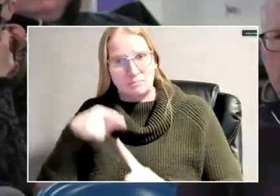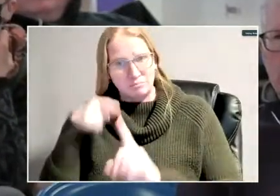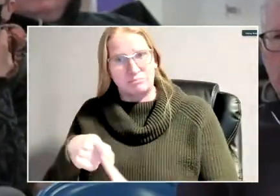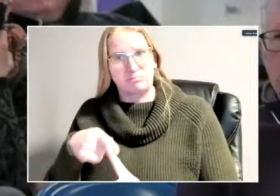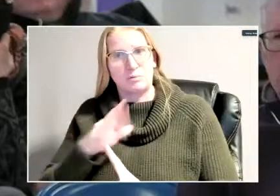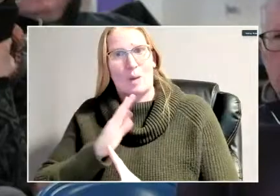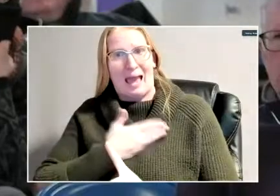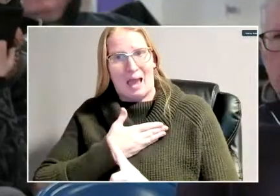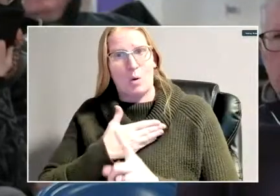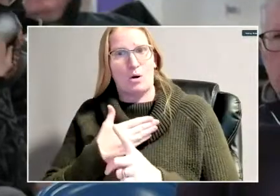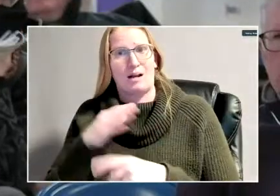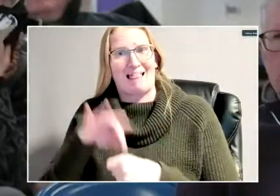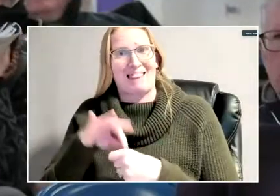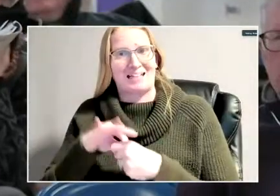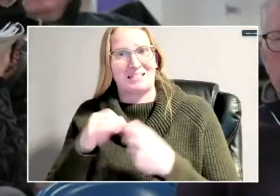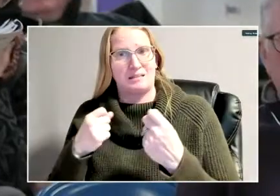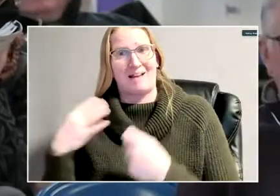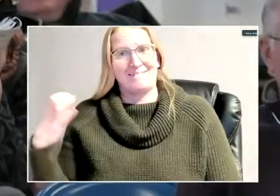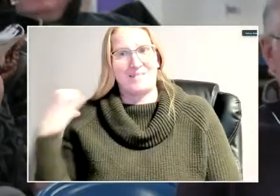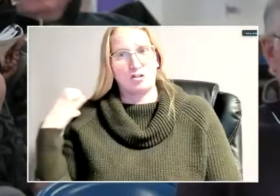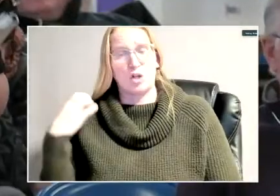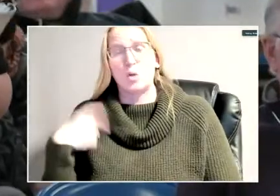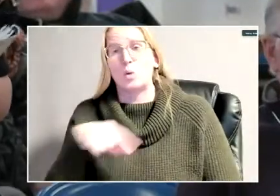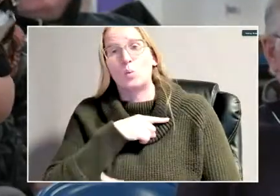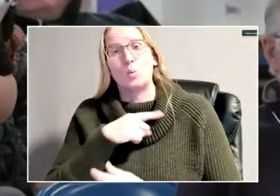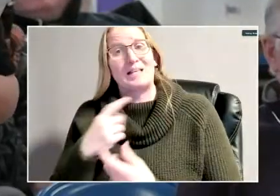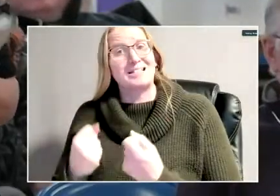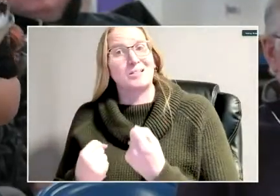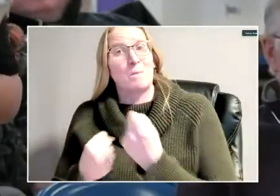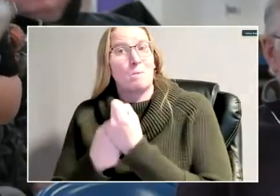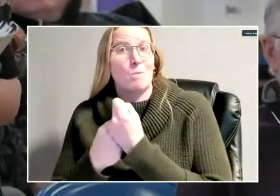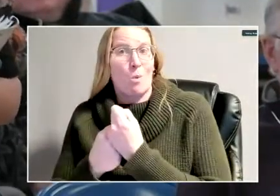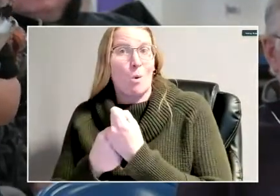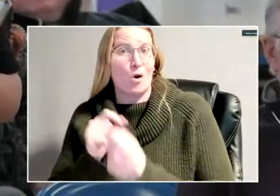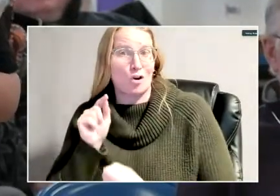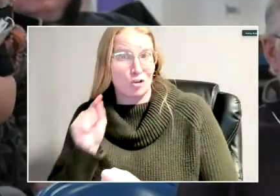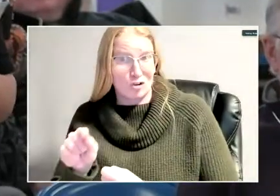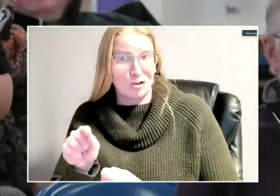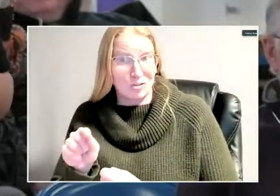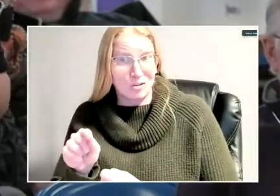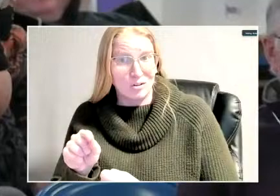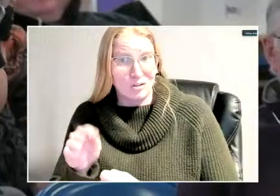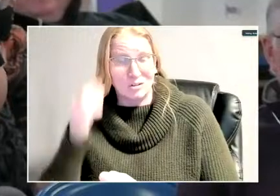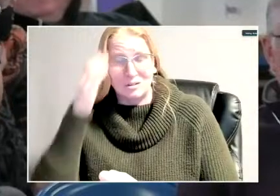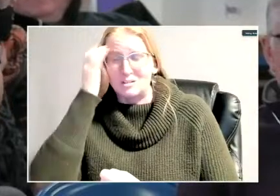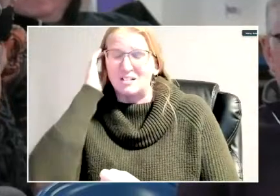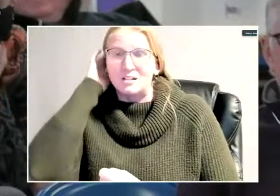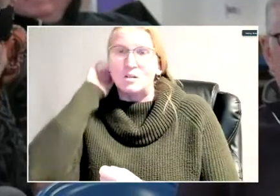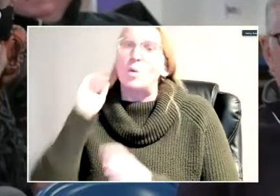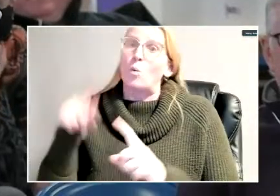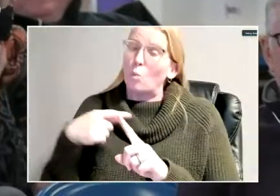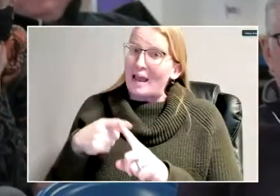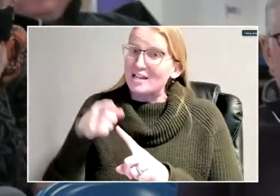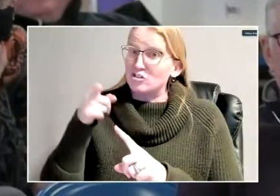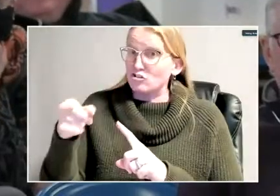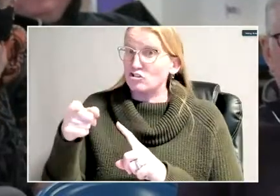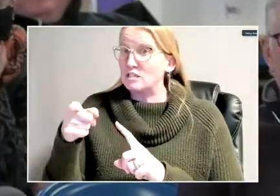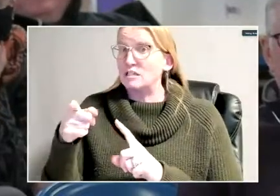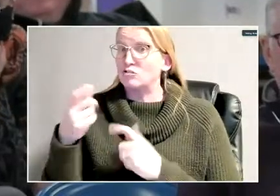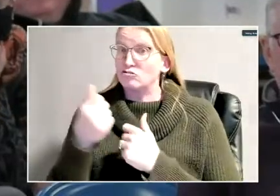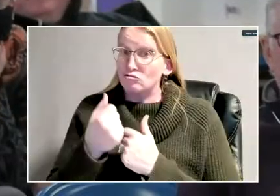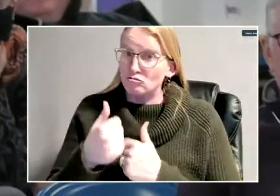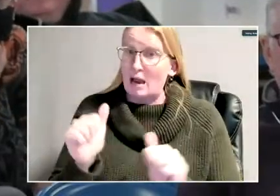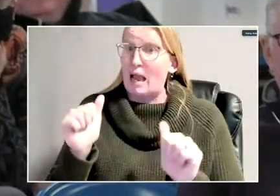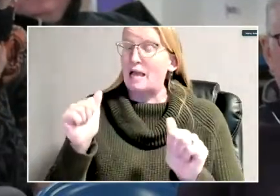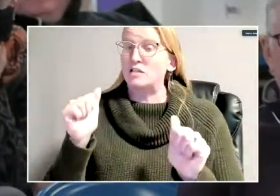support support her so to me this resolution says that we support balant when she puts herself out there as one